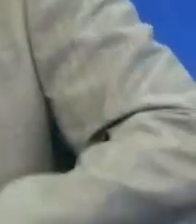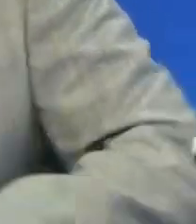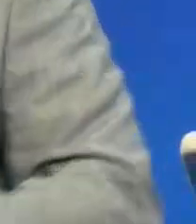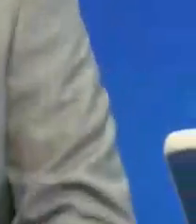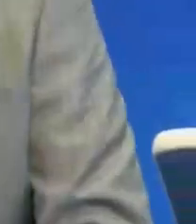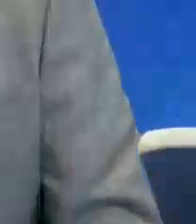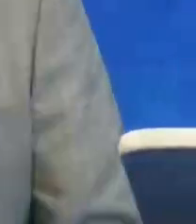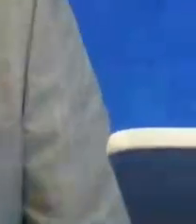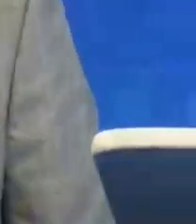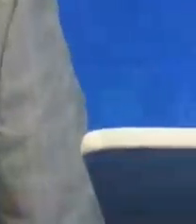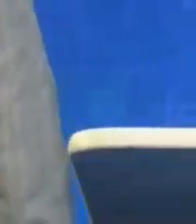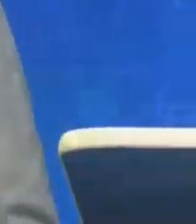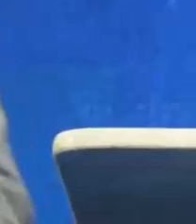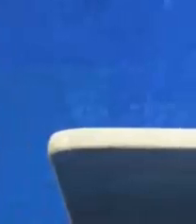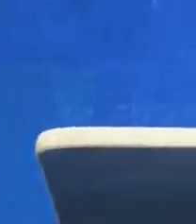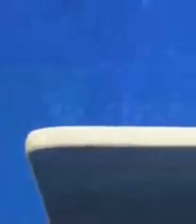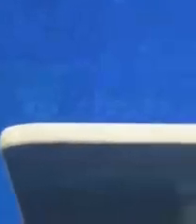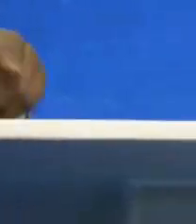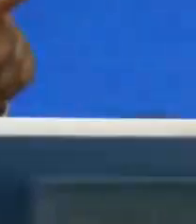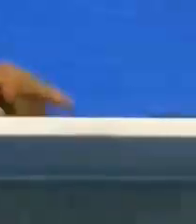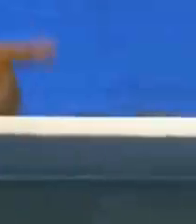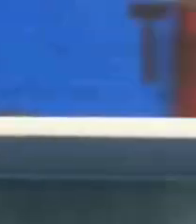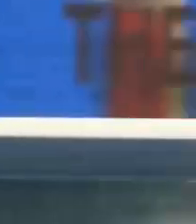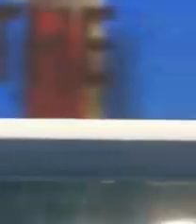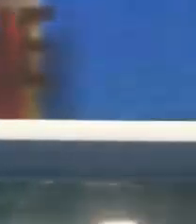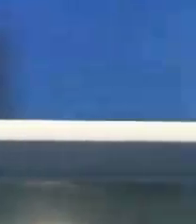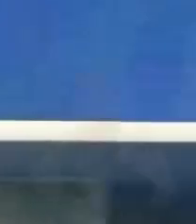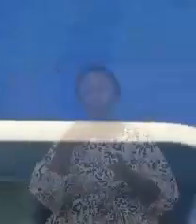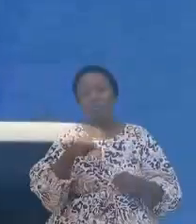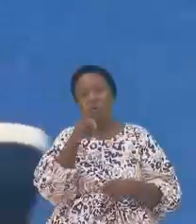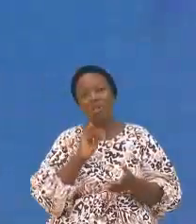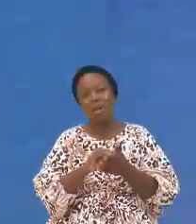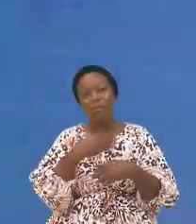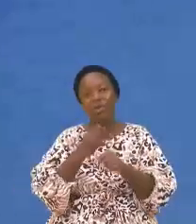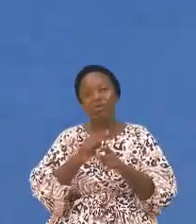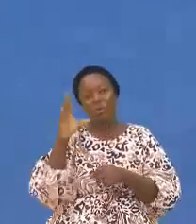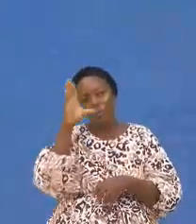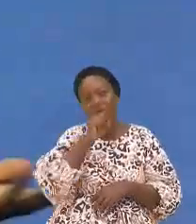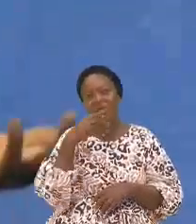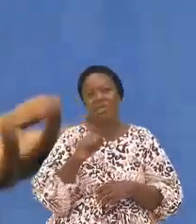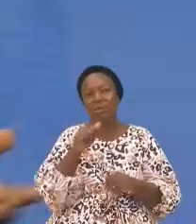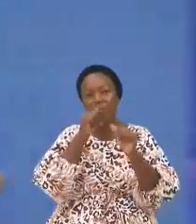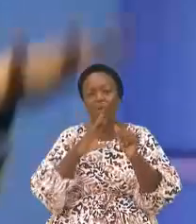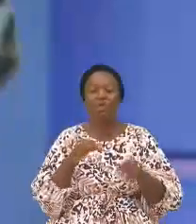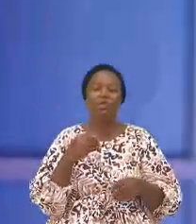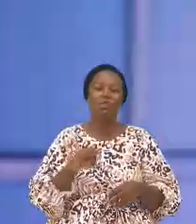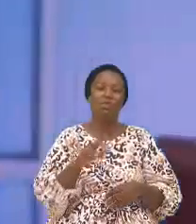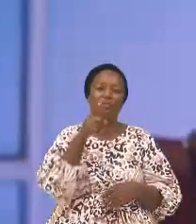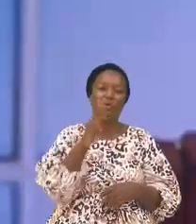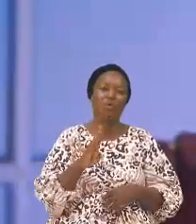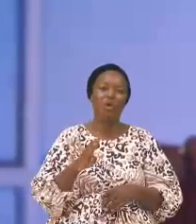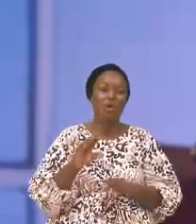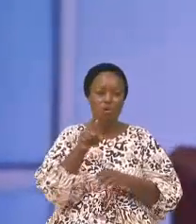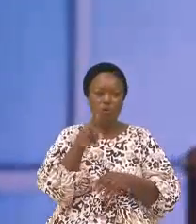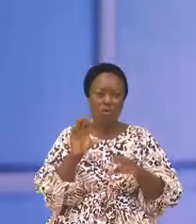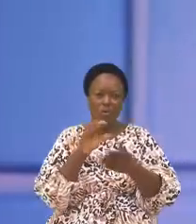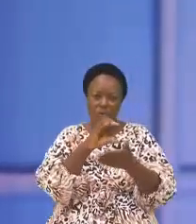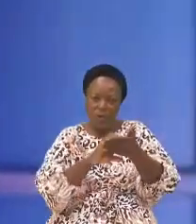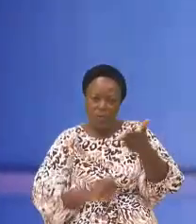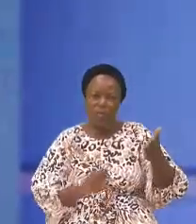for heaven, they put a question mark. It's the question mark they put on the word of God that makes them to miss the blessing